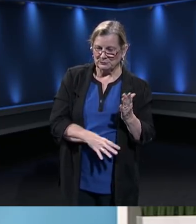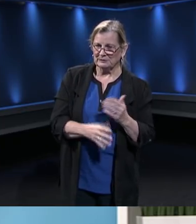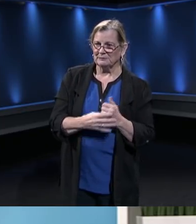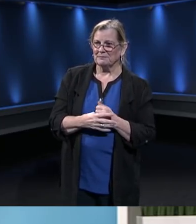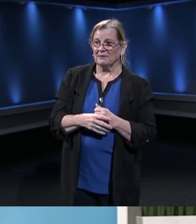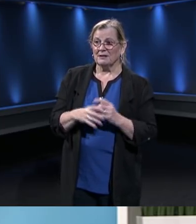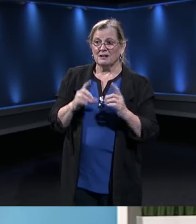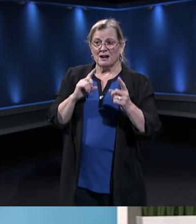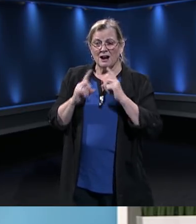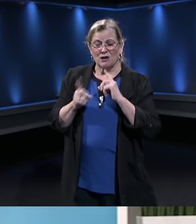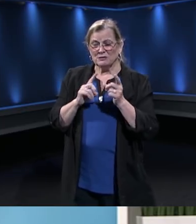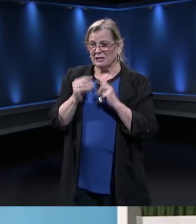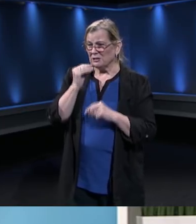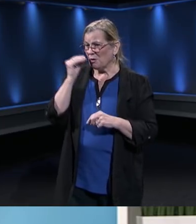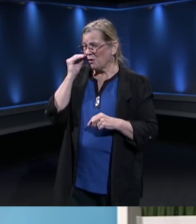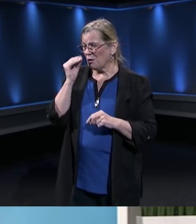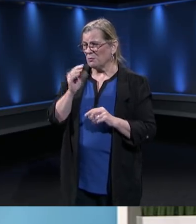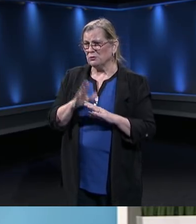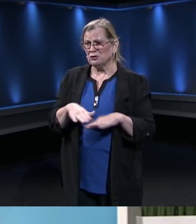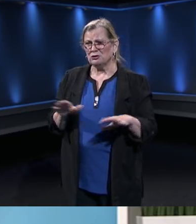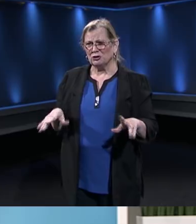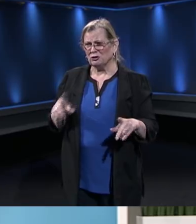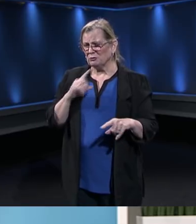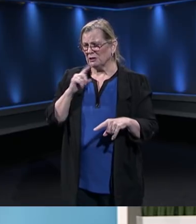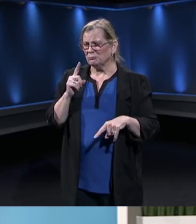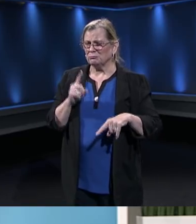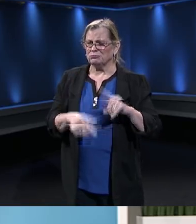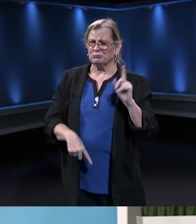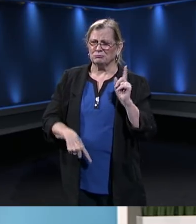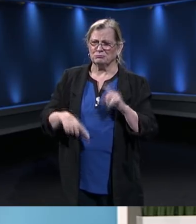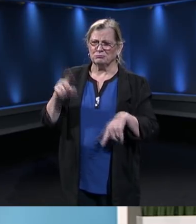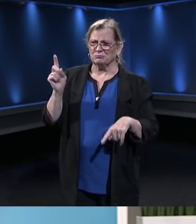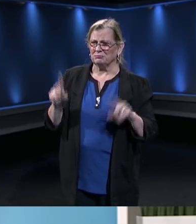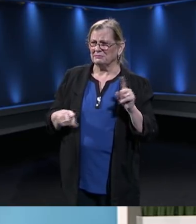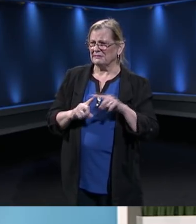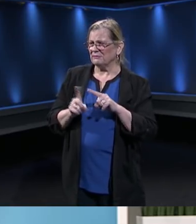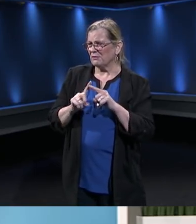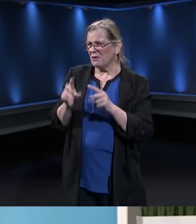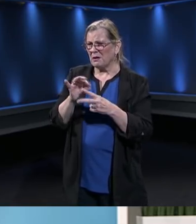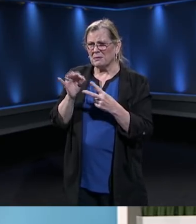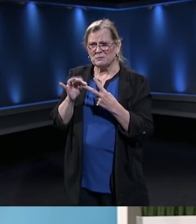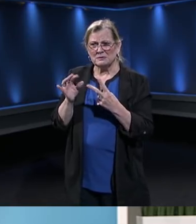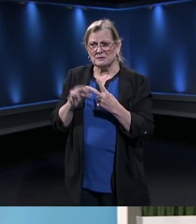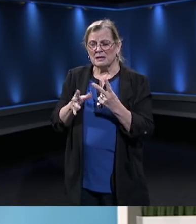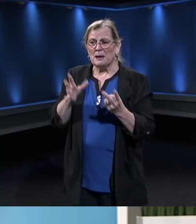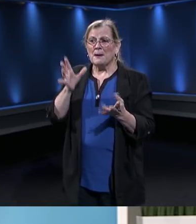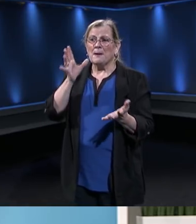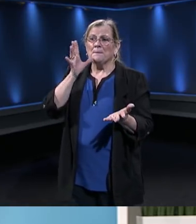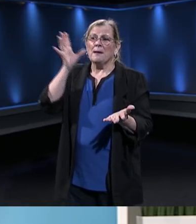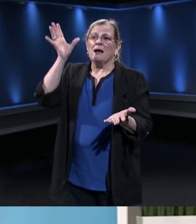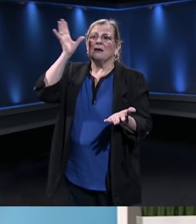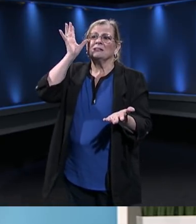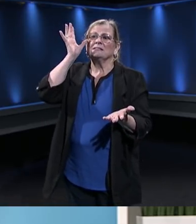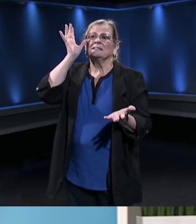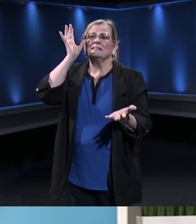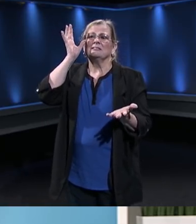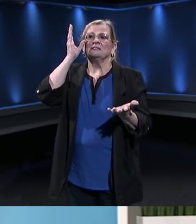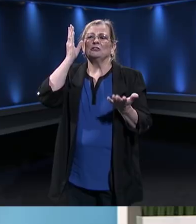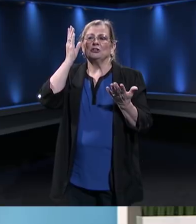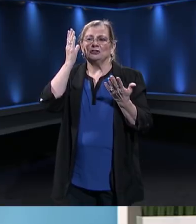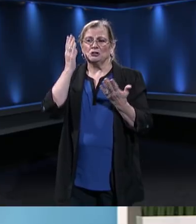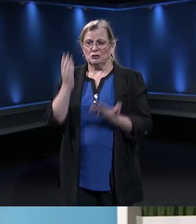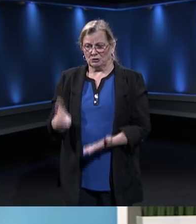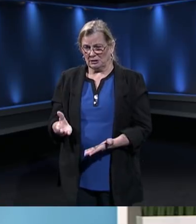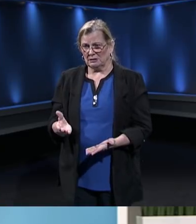children as well. There are a number of things that parents can do. So I would say assume that